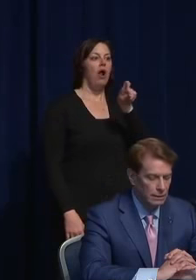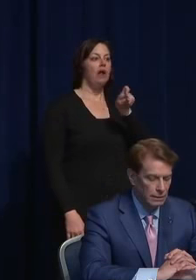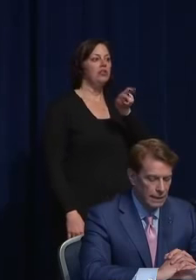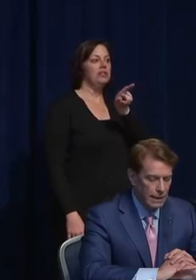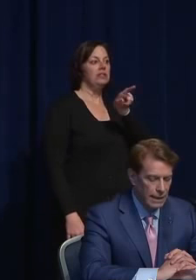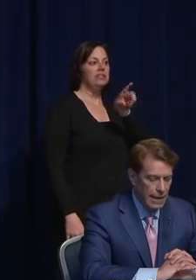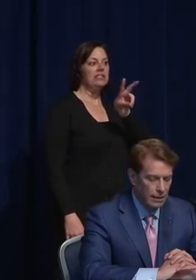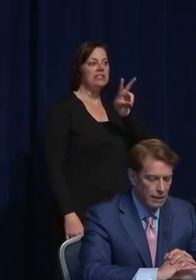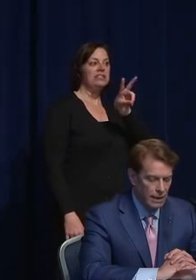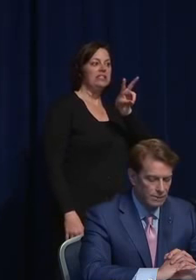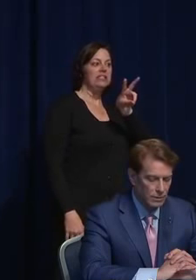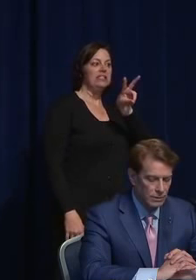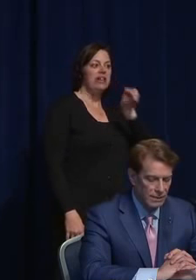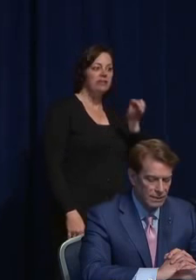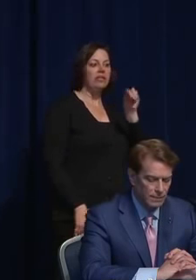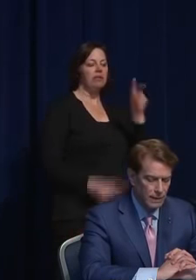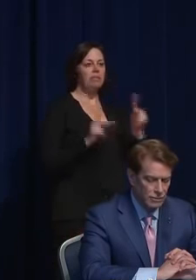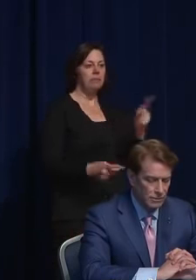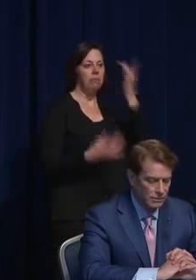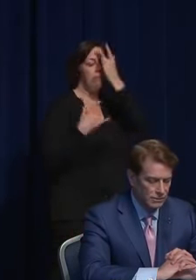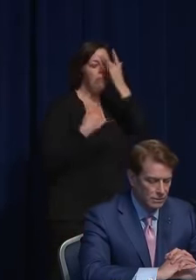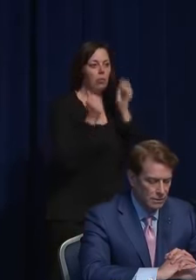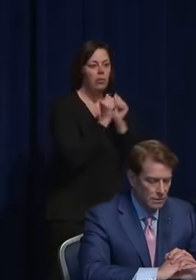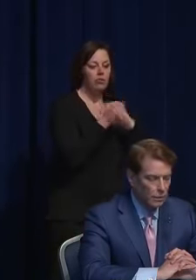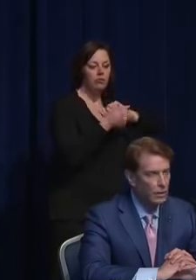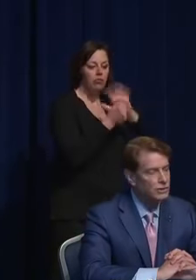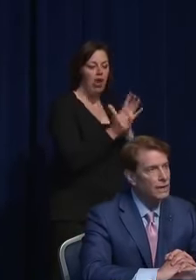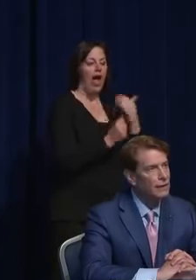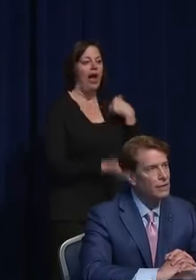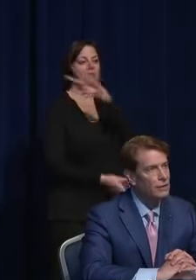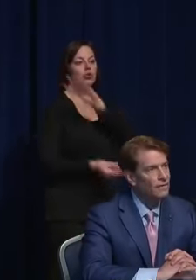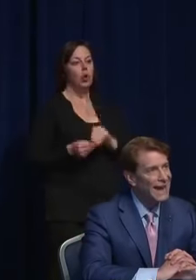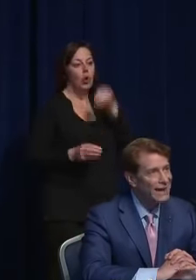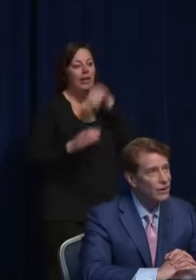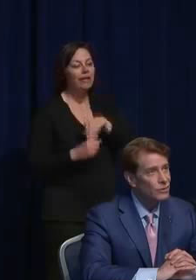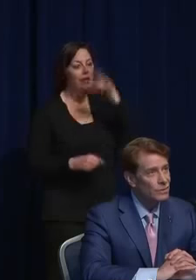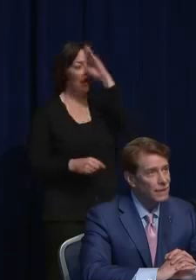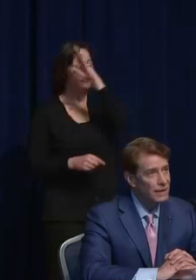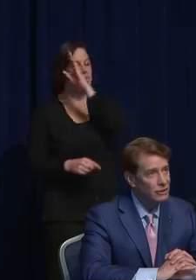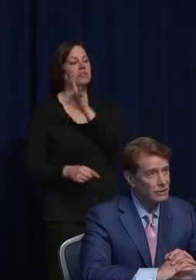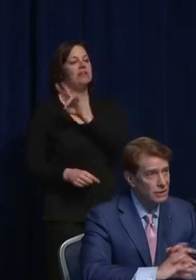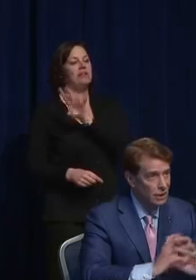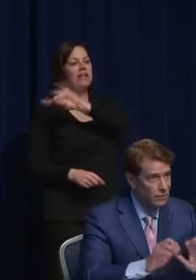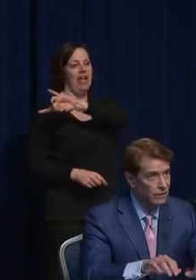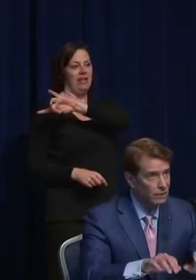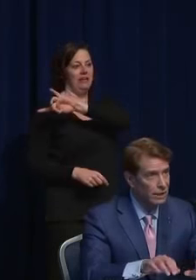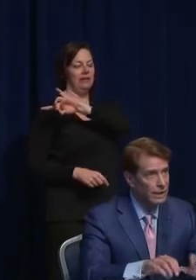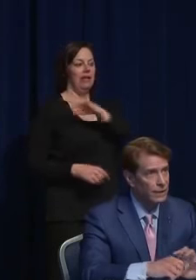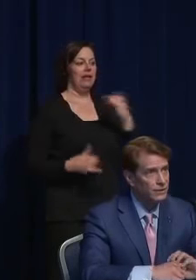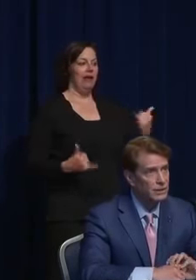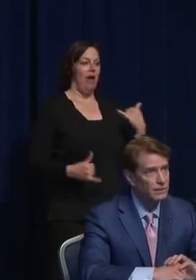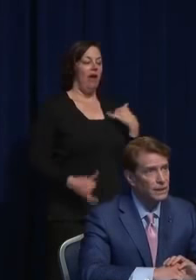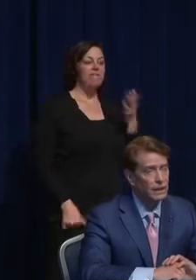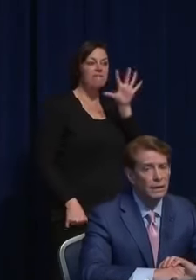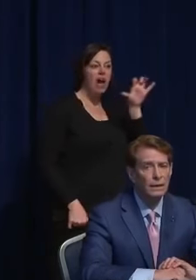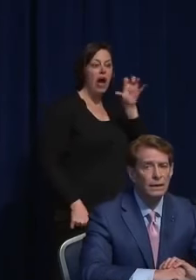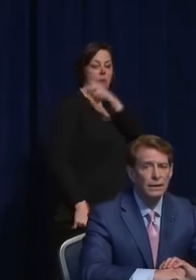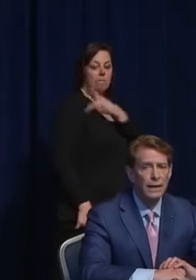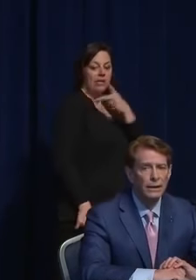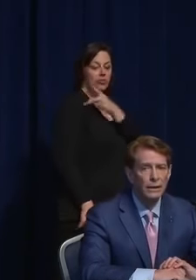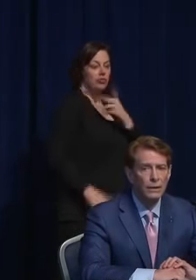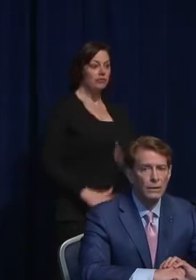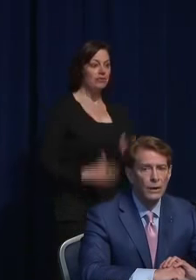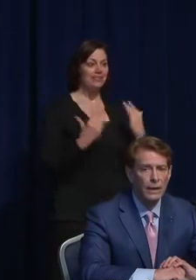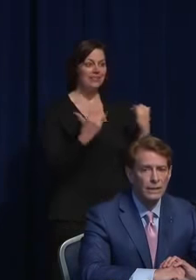currently at our hospitals as inpatients. We also have another 500 patients currently right now as I speak